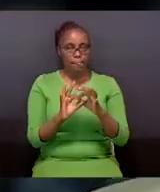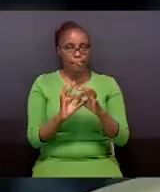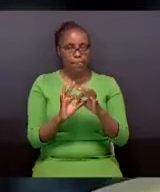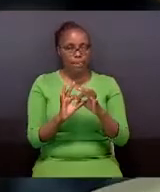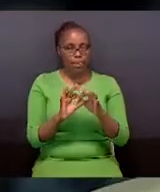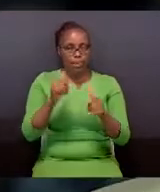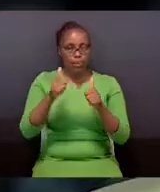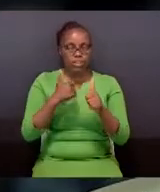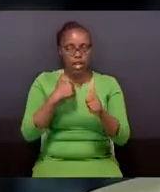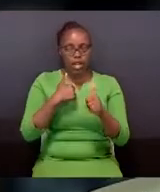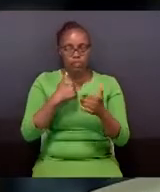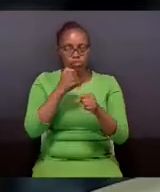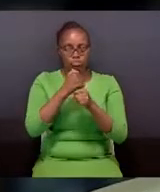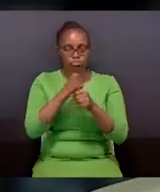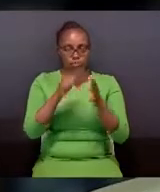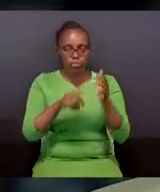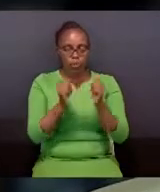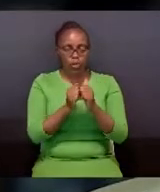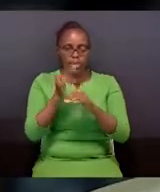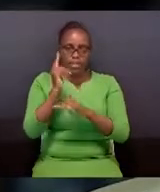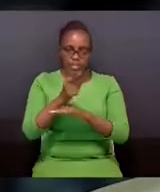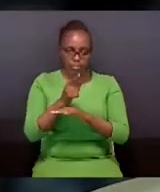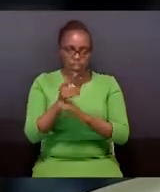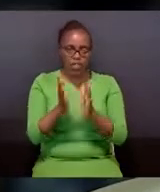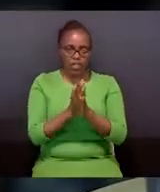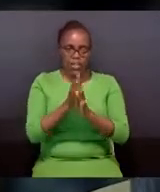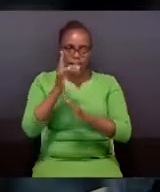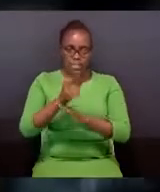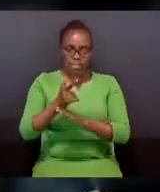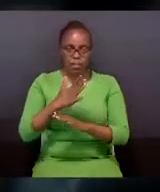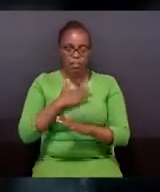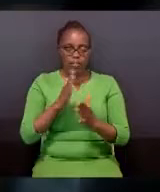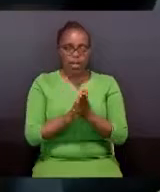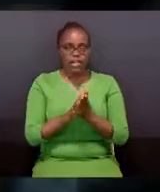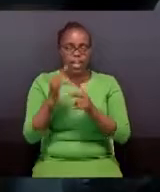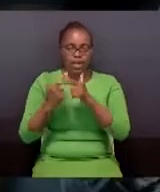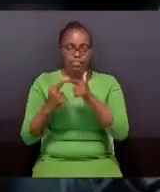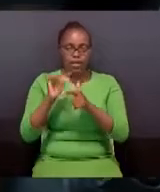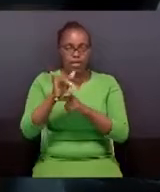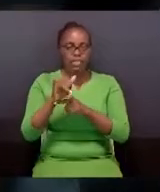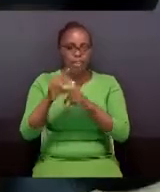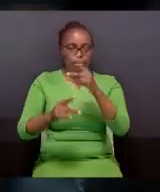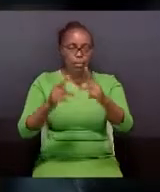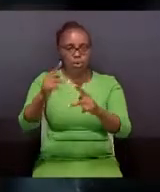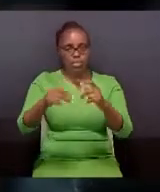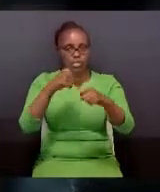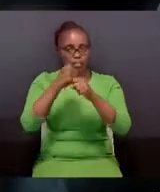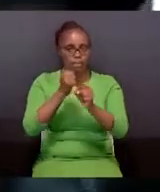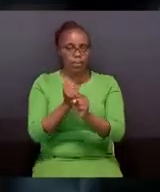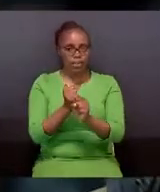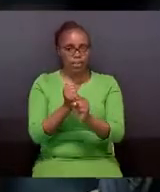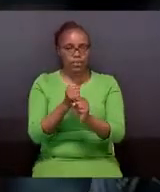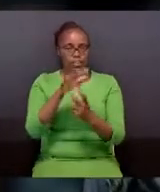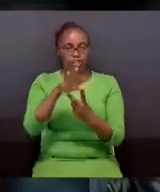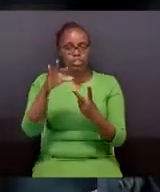So that has to do with discipline. There is that discipline of mind of going through this process of making